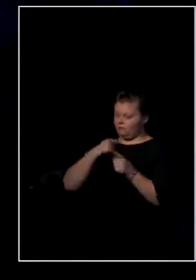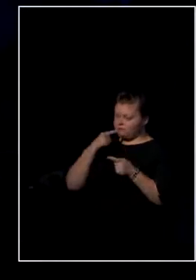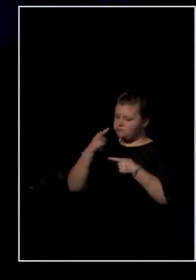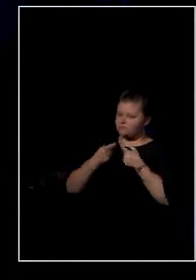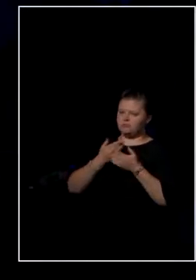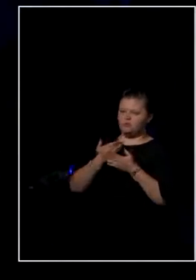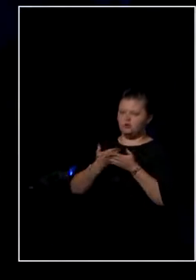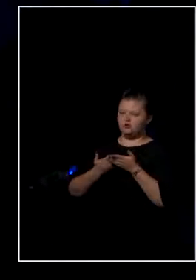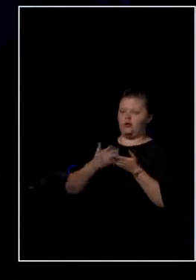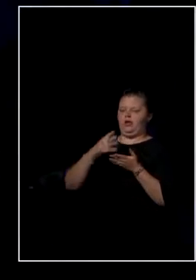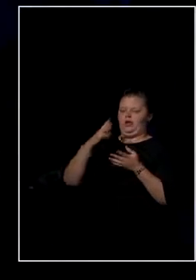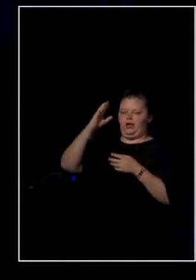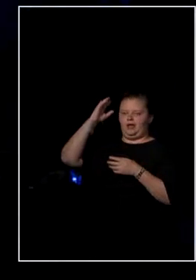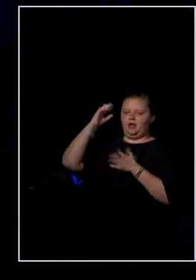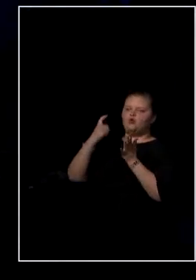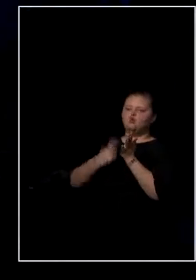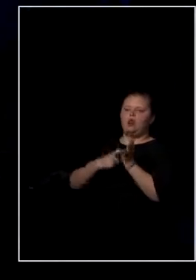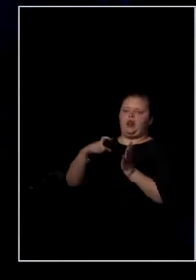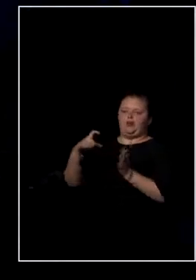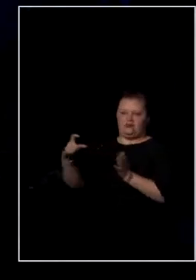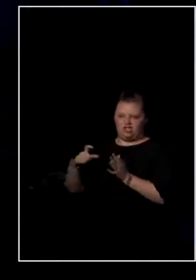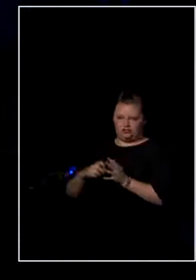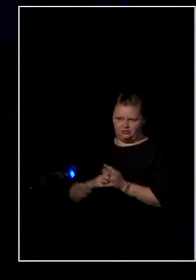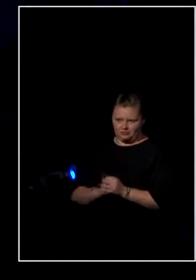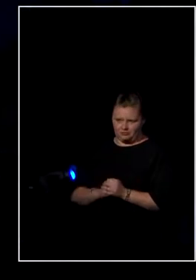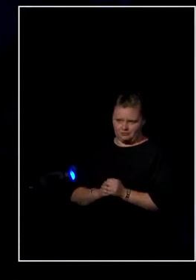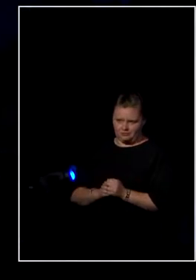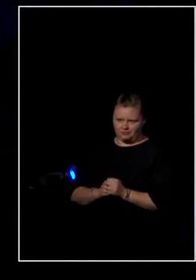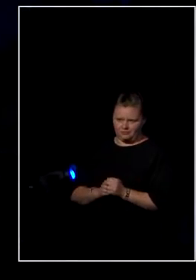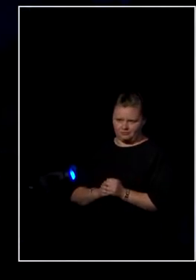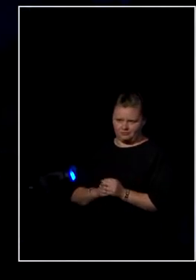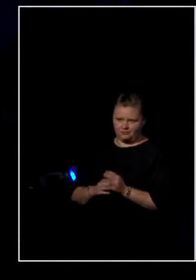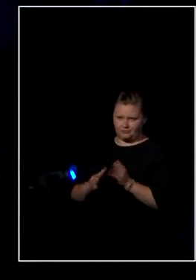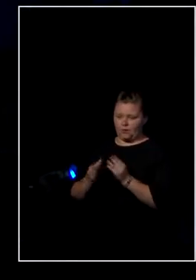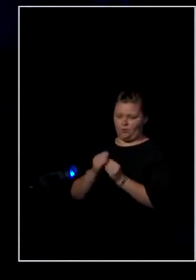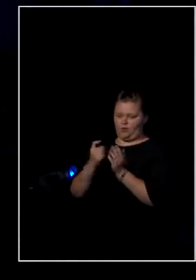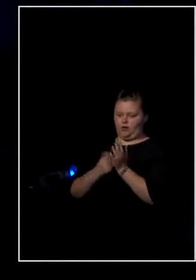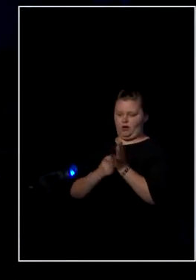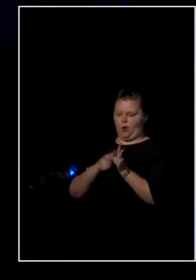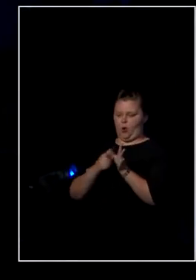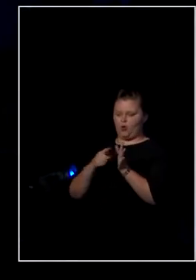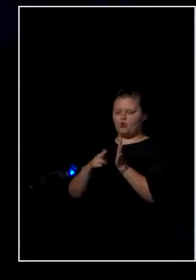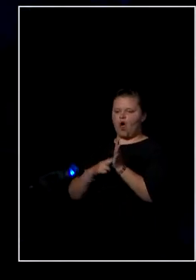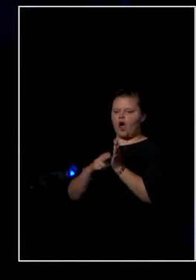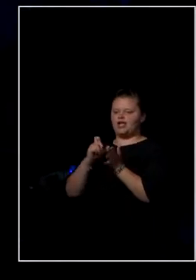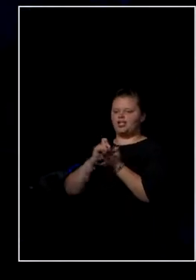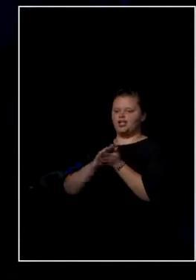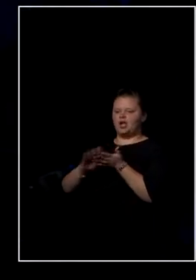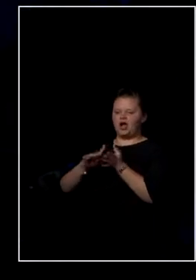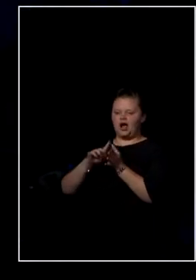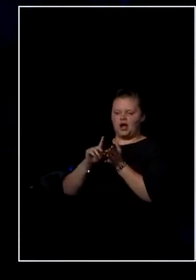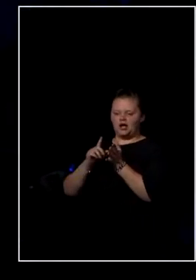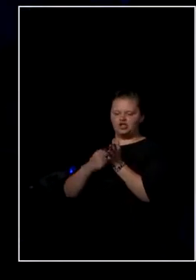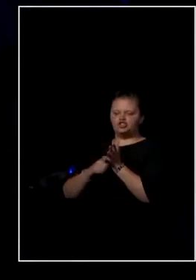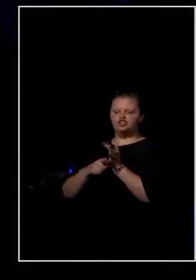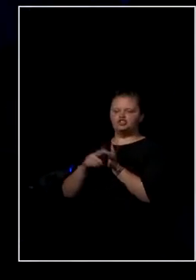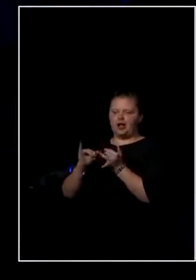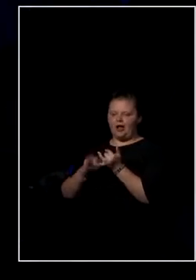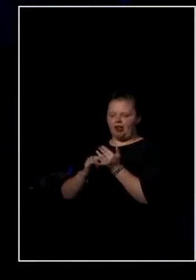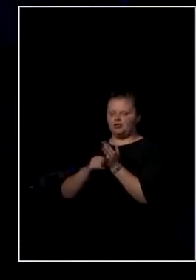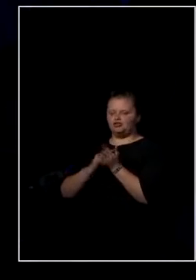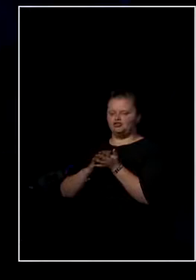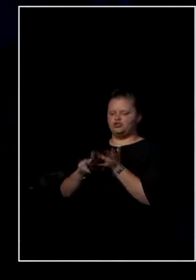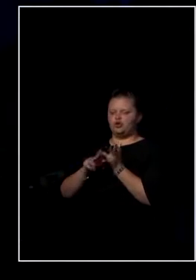was at the Royal Commission, when I was with Ryan Charles Thomas, and I was living in Cranbourne,